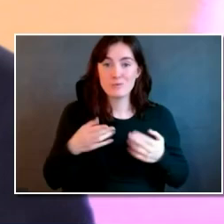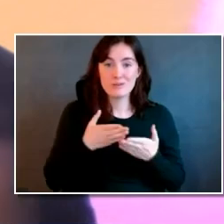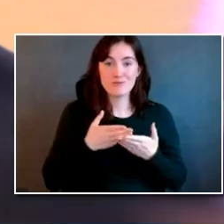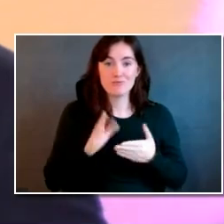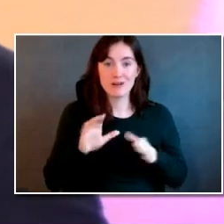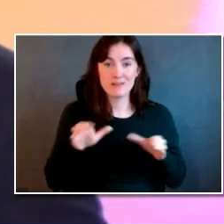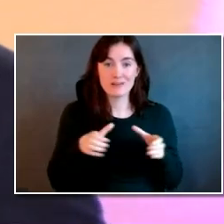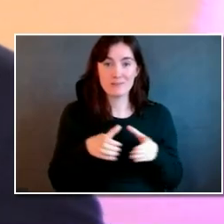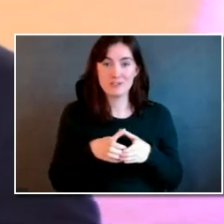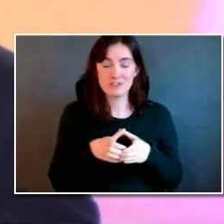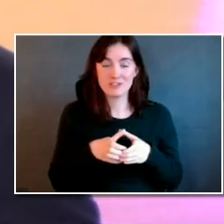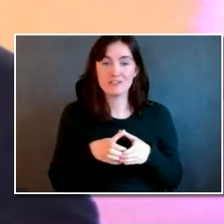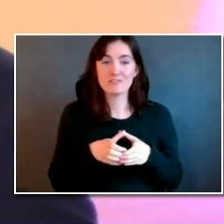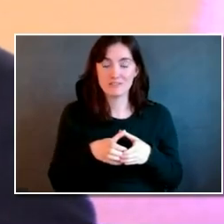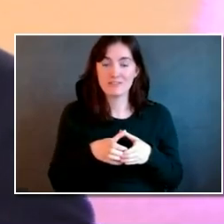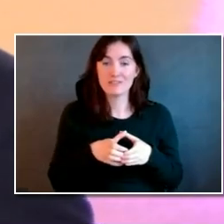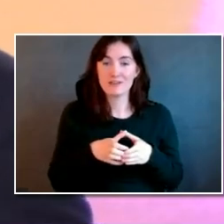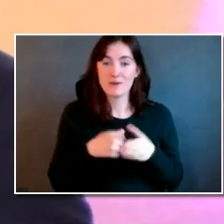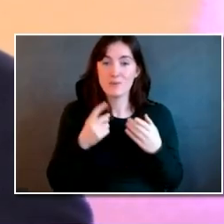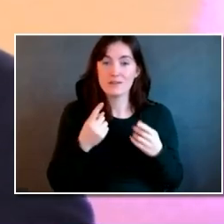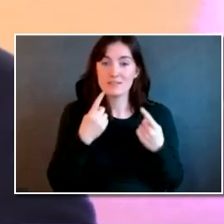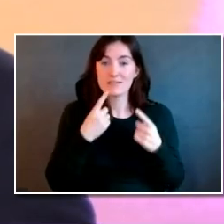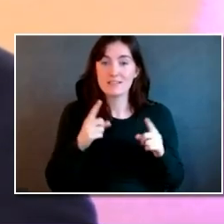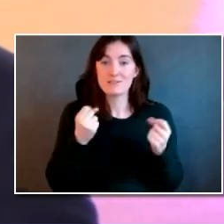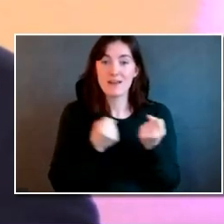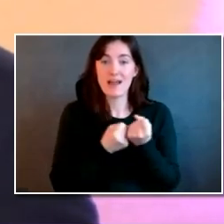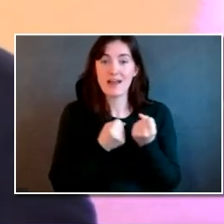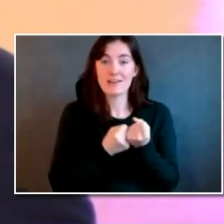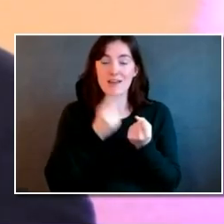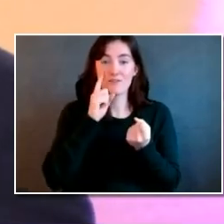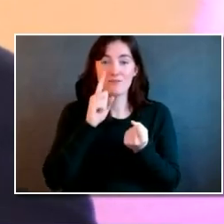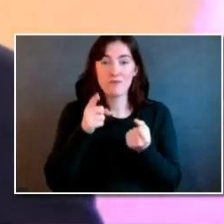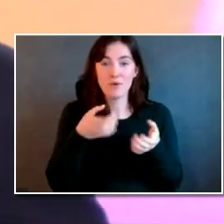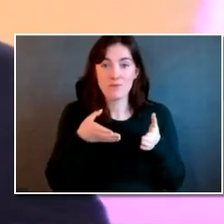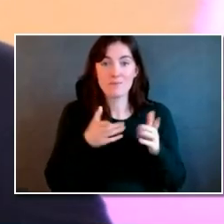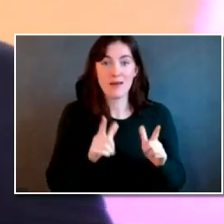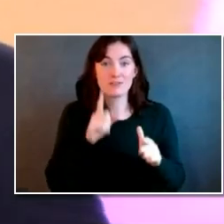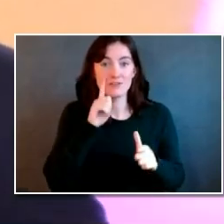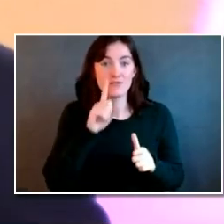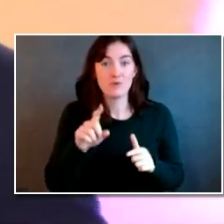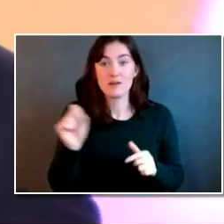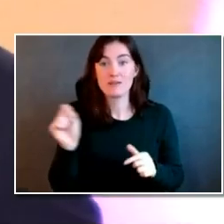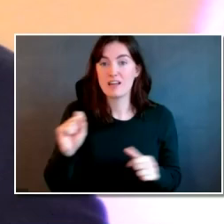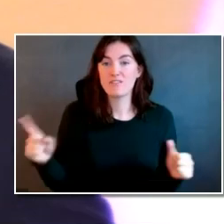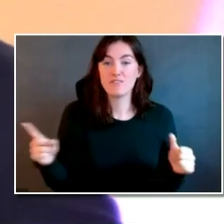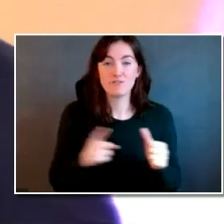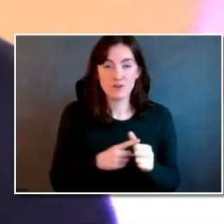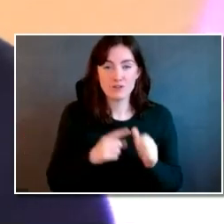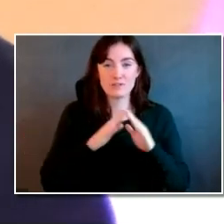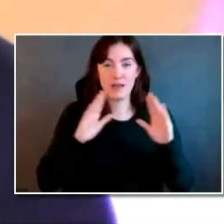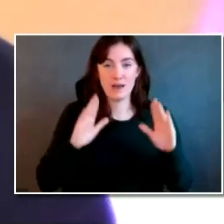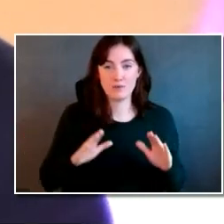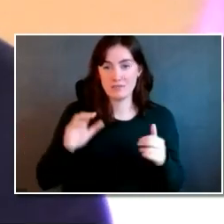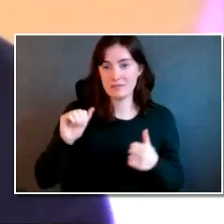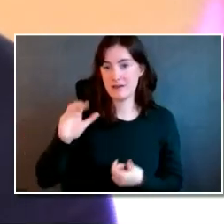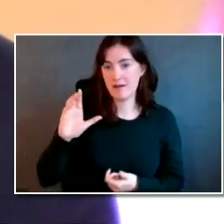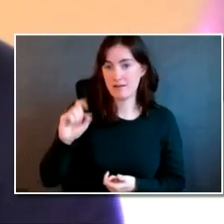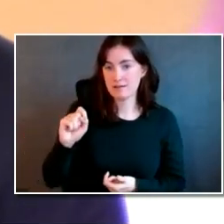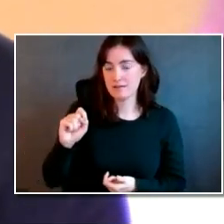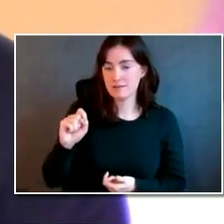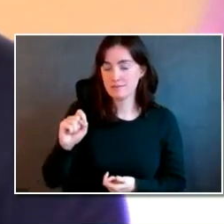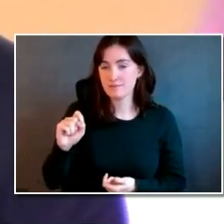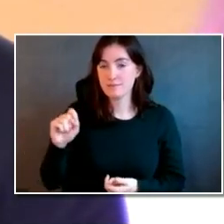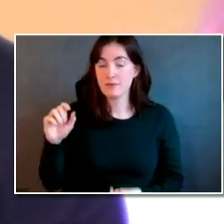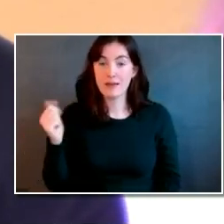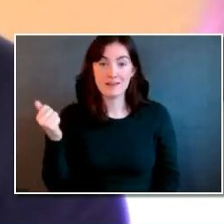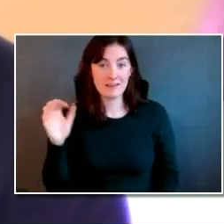which successfully advocated for passages for the Seattle's first Housing Act. Of course, in